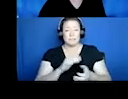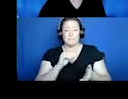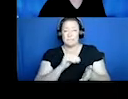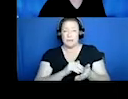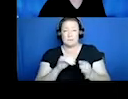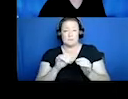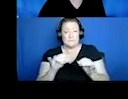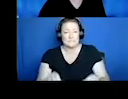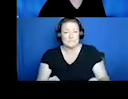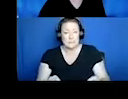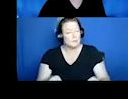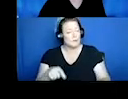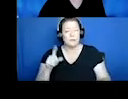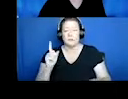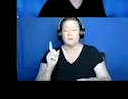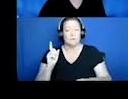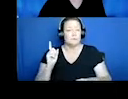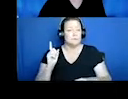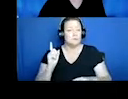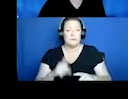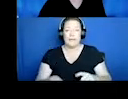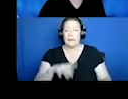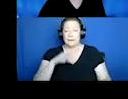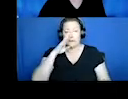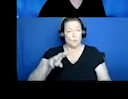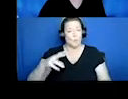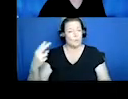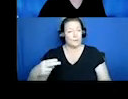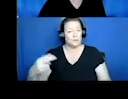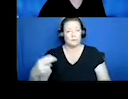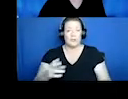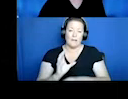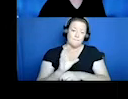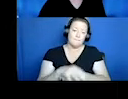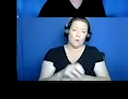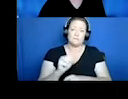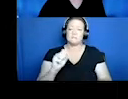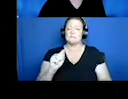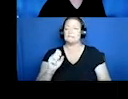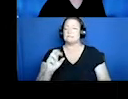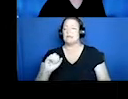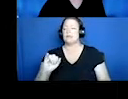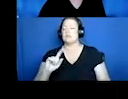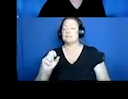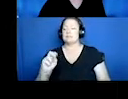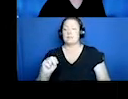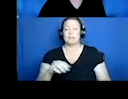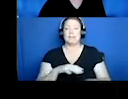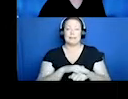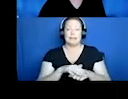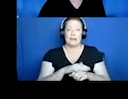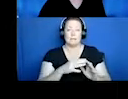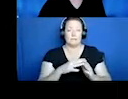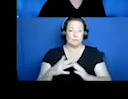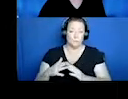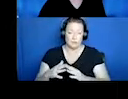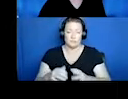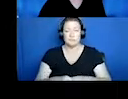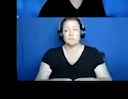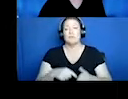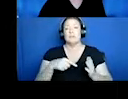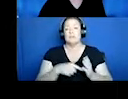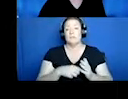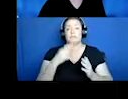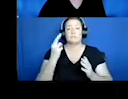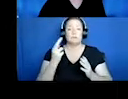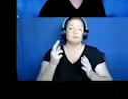system, we cannot disregard the history of forced sterilization in Native communities. So, this is why it's